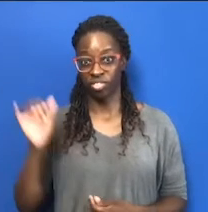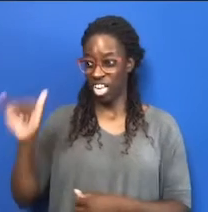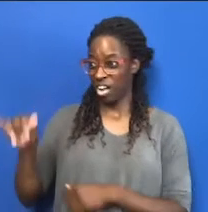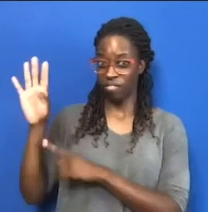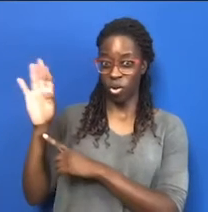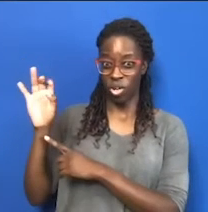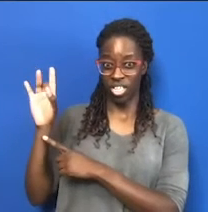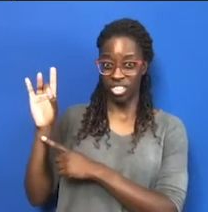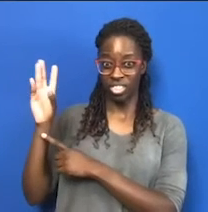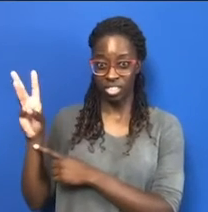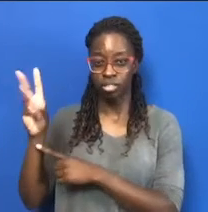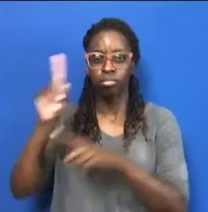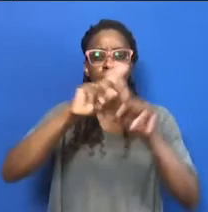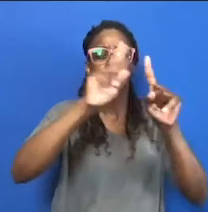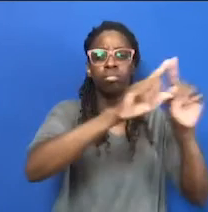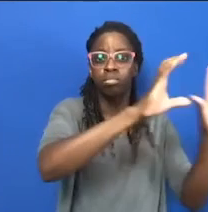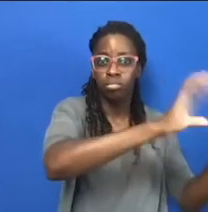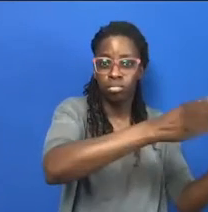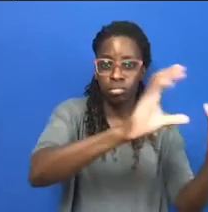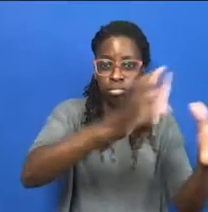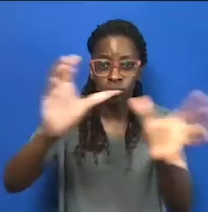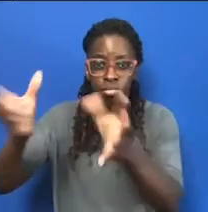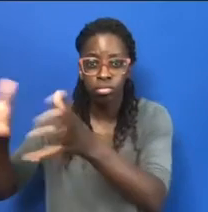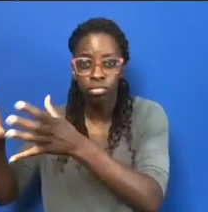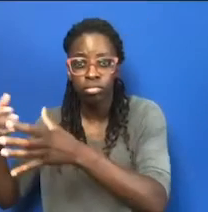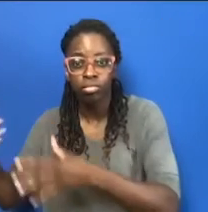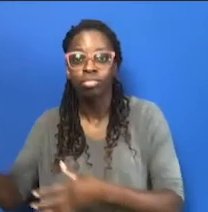ways. Here's what we discovered.